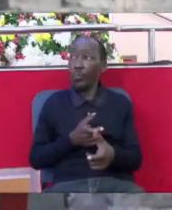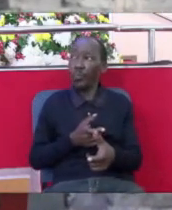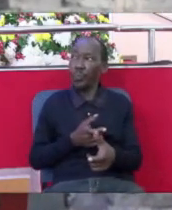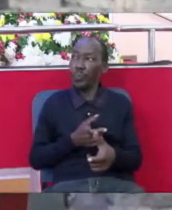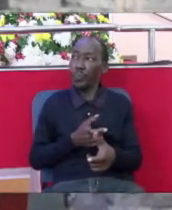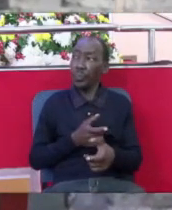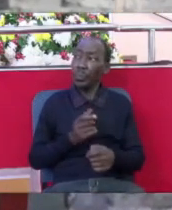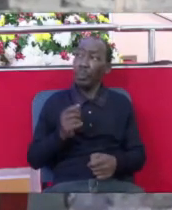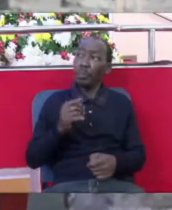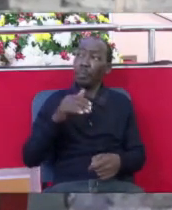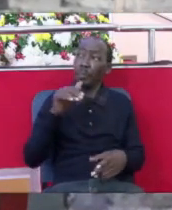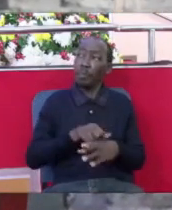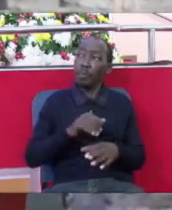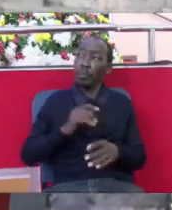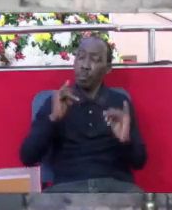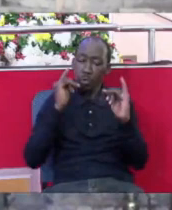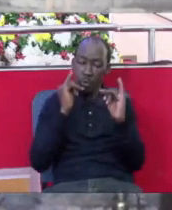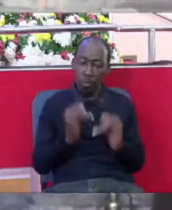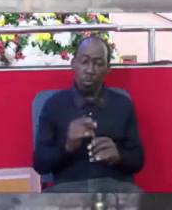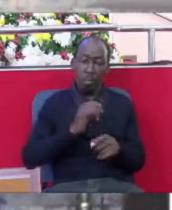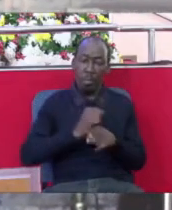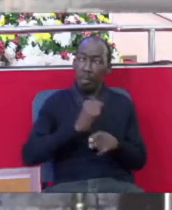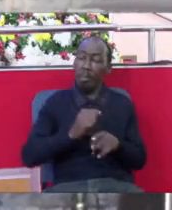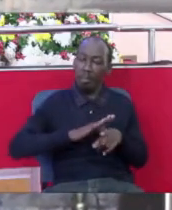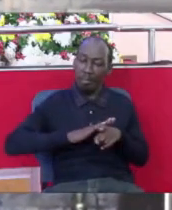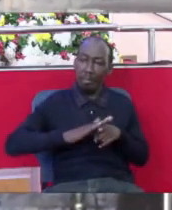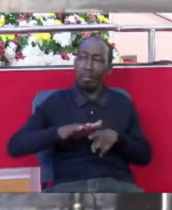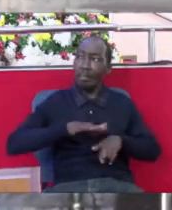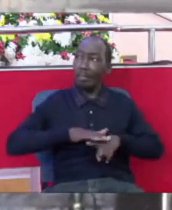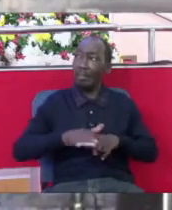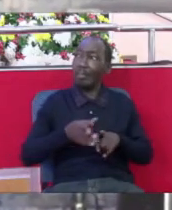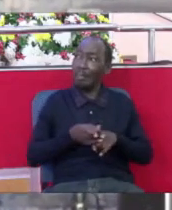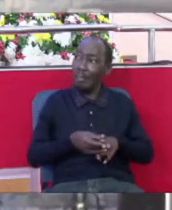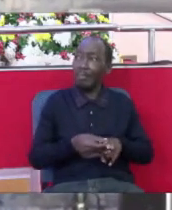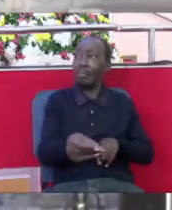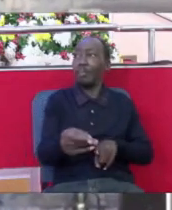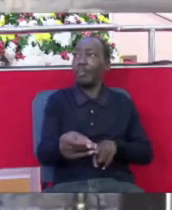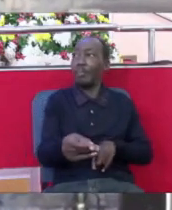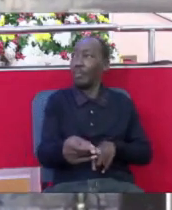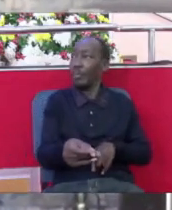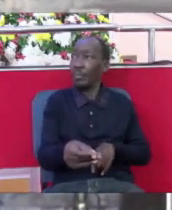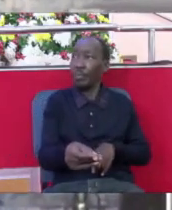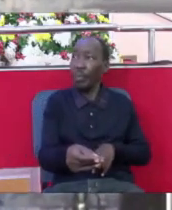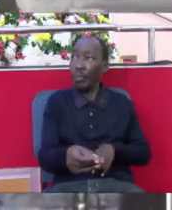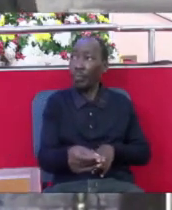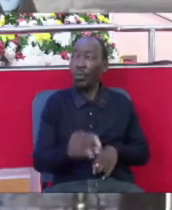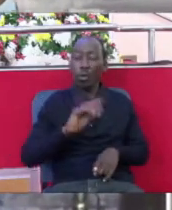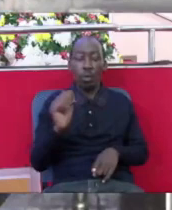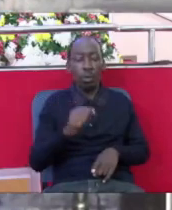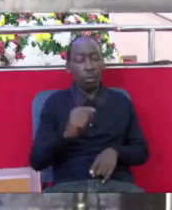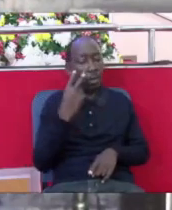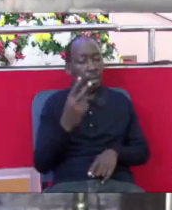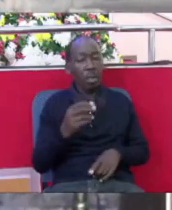was turned to a new threshing instrument with many sharp teeth. Ile mdudu mdogo akafanywa kuwa ni chombo kenye meno makali. We have also seen that the impossible